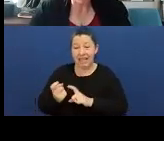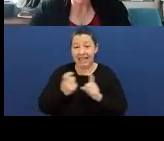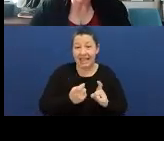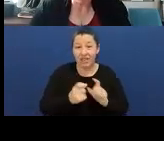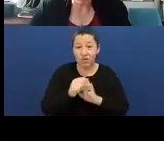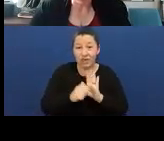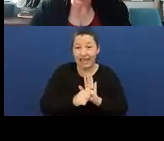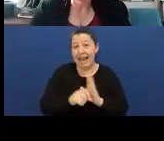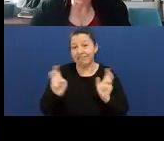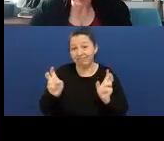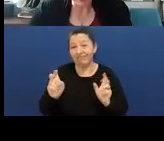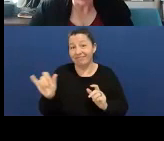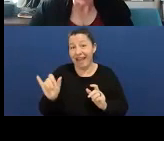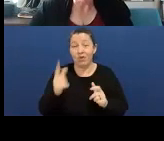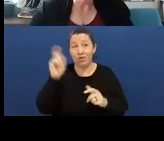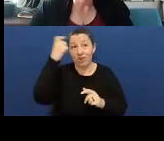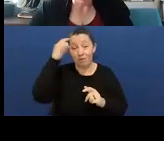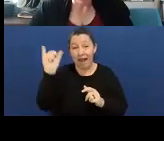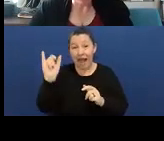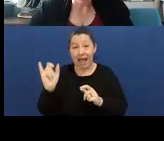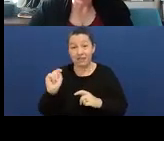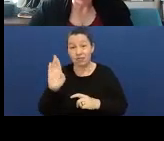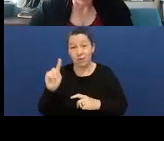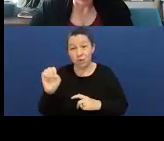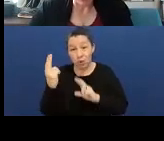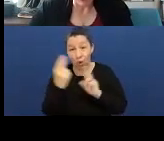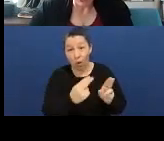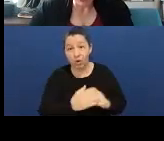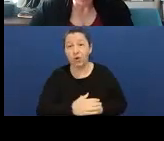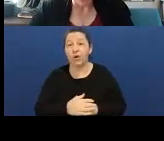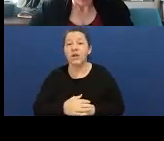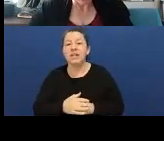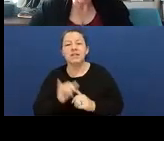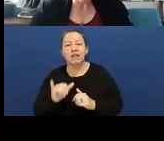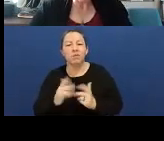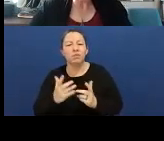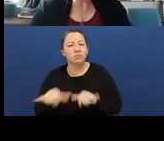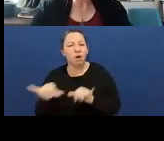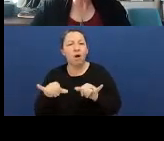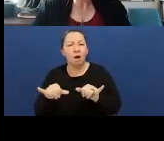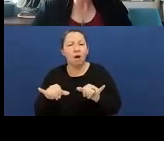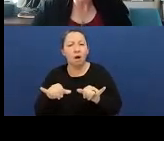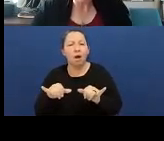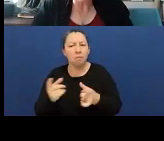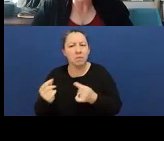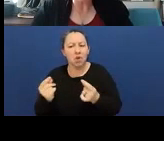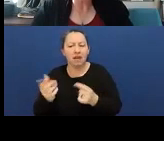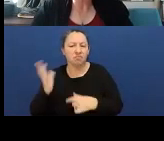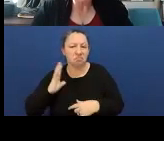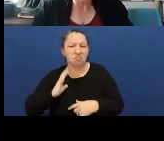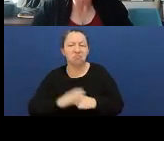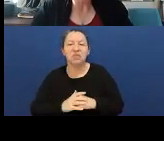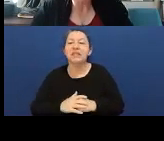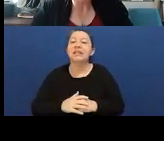the New Kingdom when they were an empire, but also some during earlier periods too. And the difference here is that